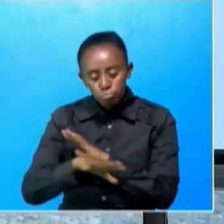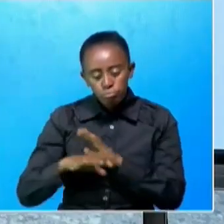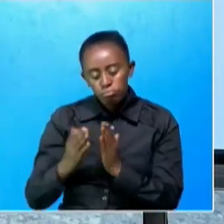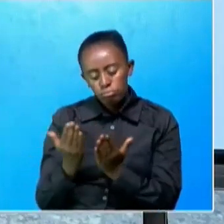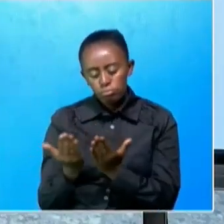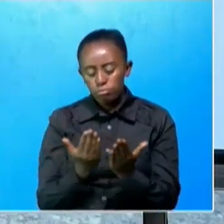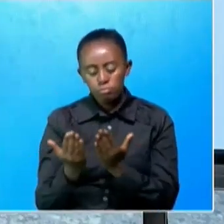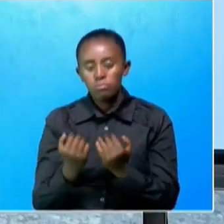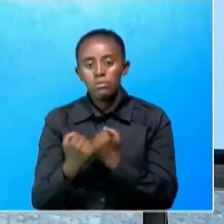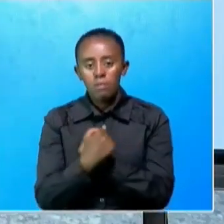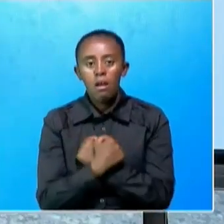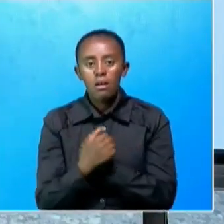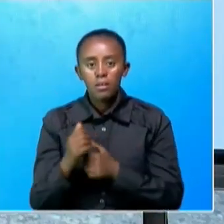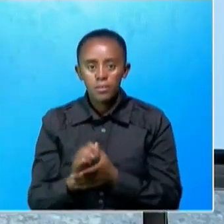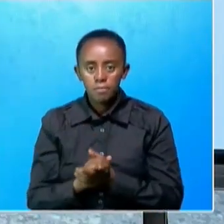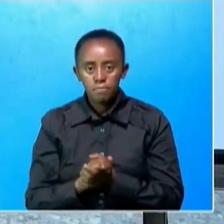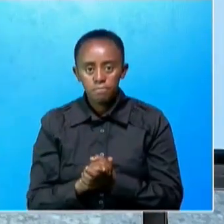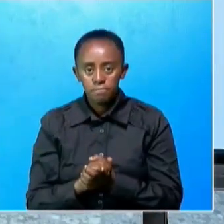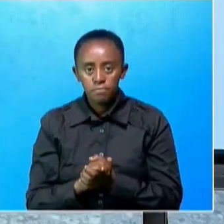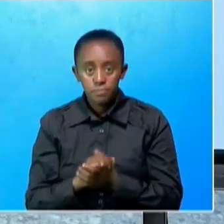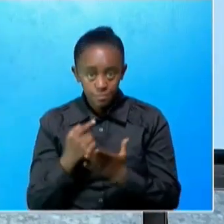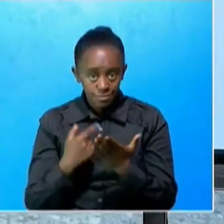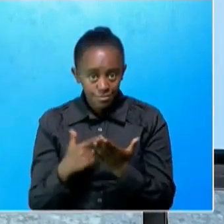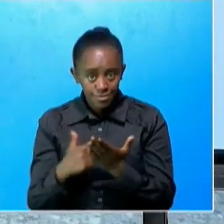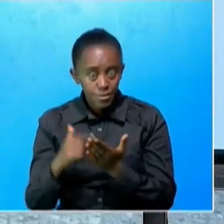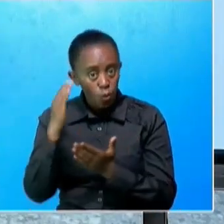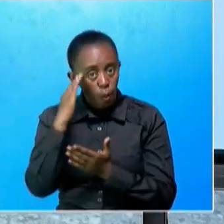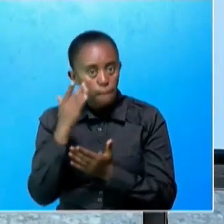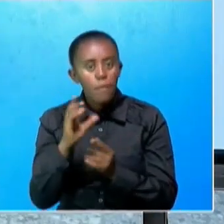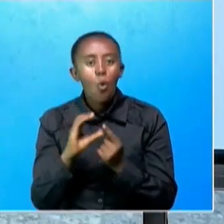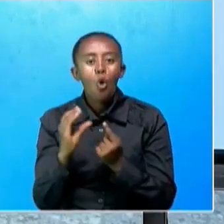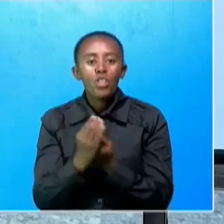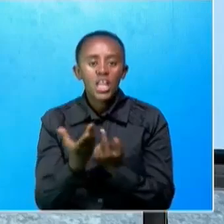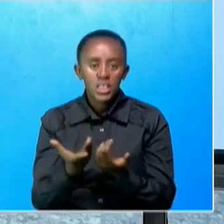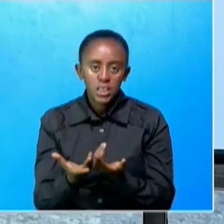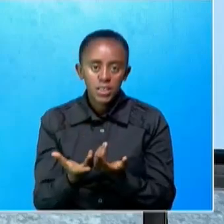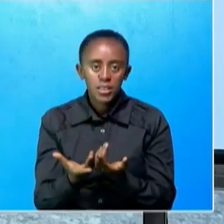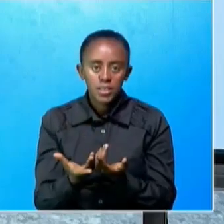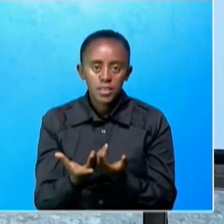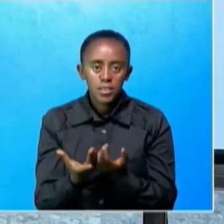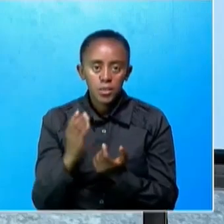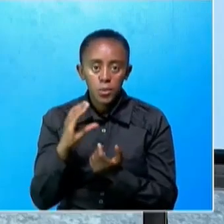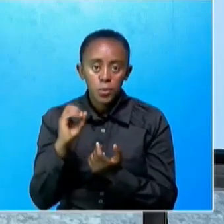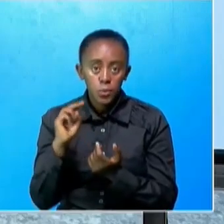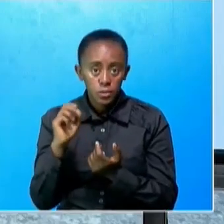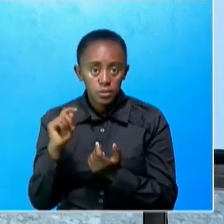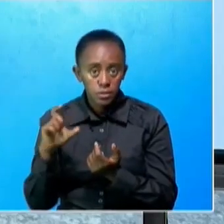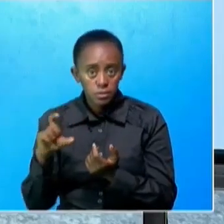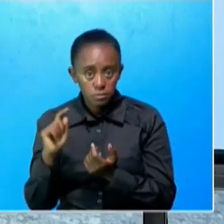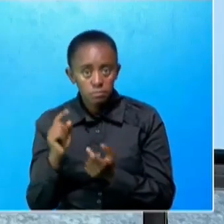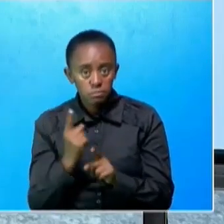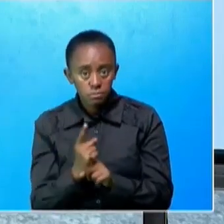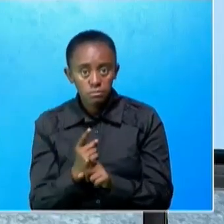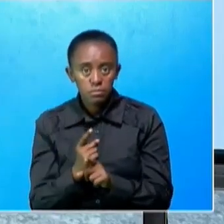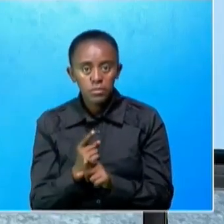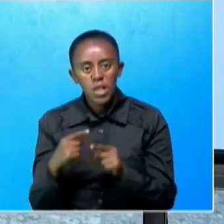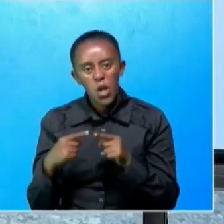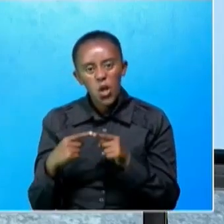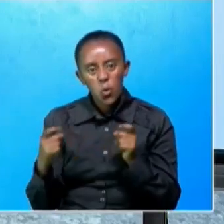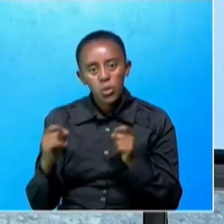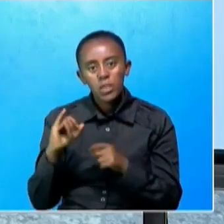tree. These are the common contexts, right? In